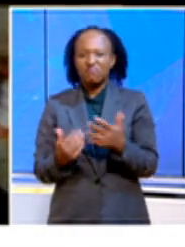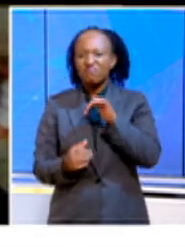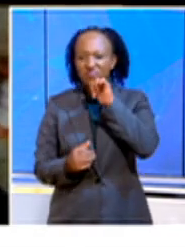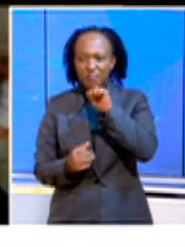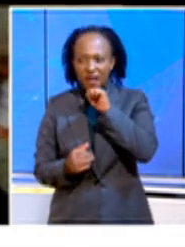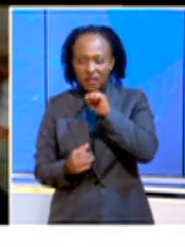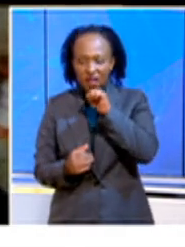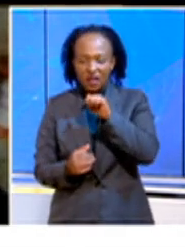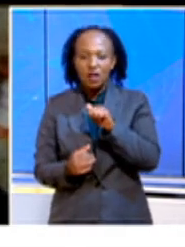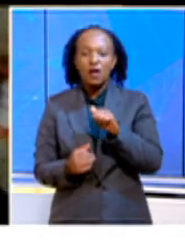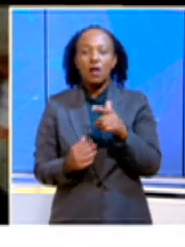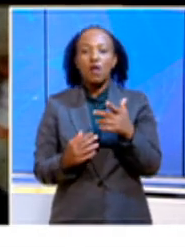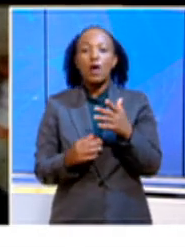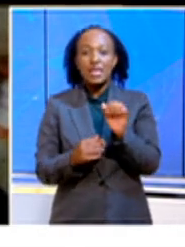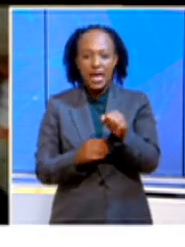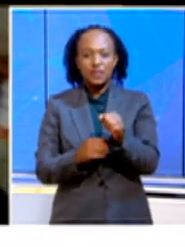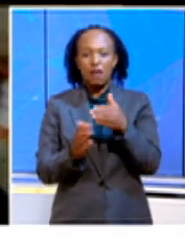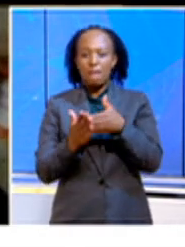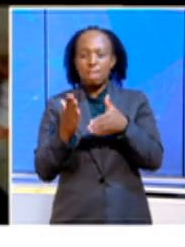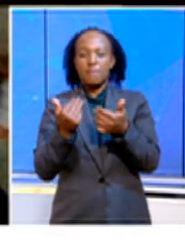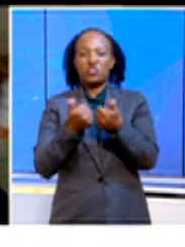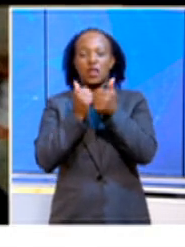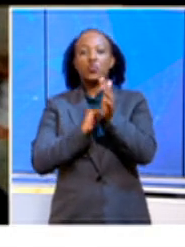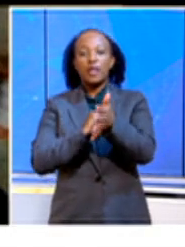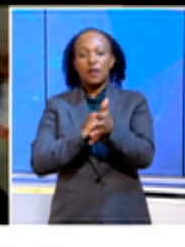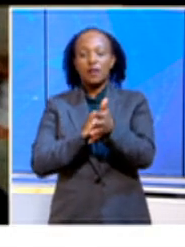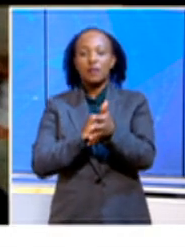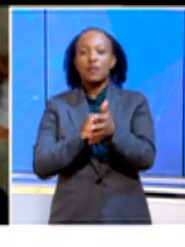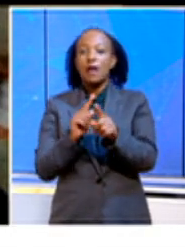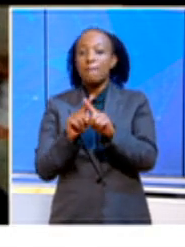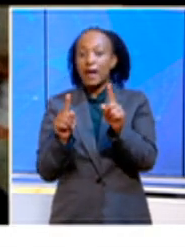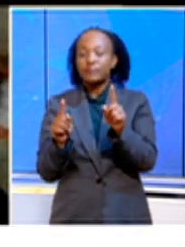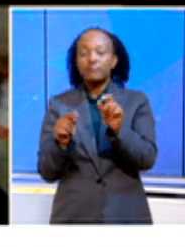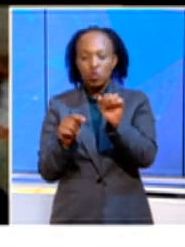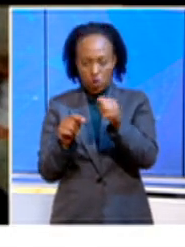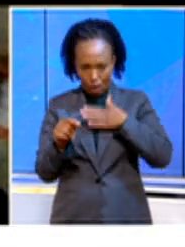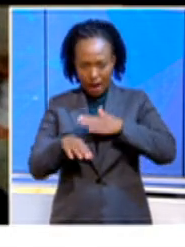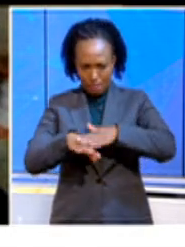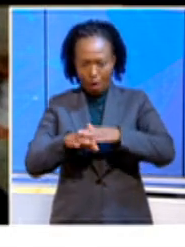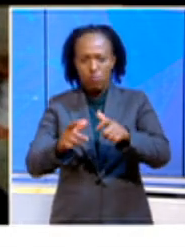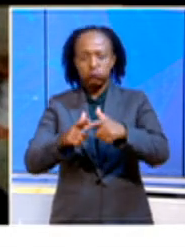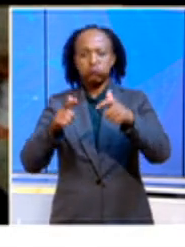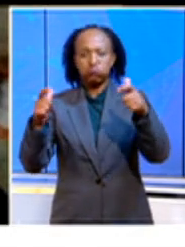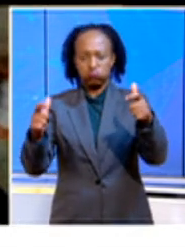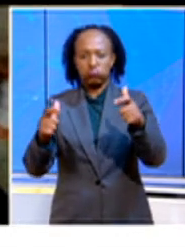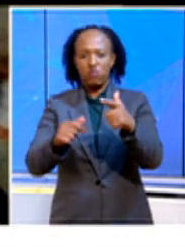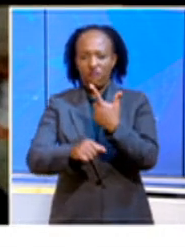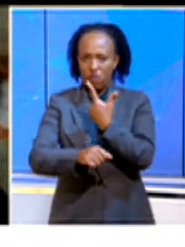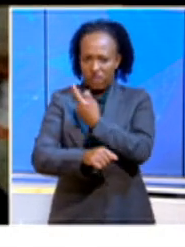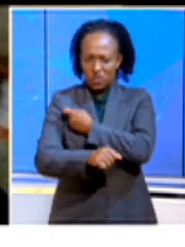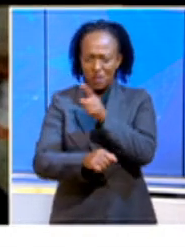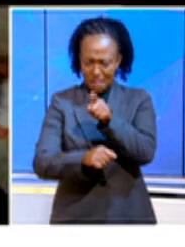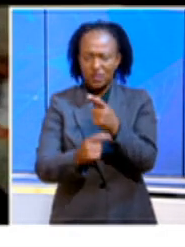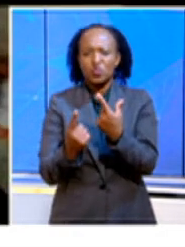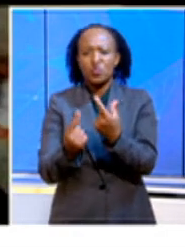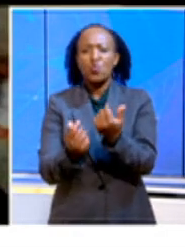despite the fact that we'll probably have some hiccups, that's the kind of scale we have to get to. We are capable of getting to it, and we must get to